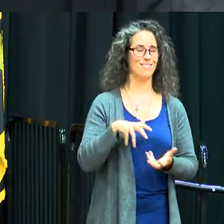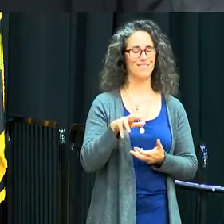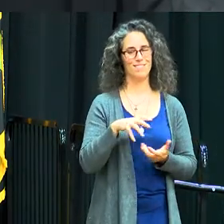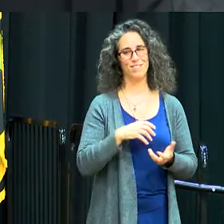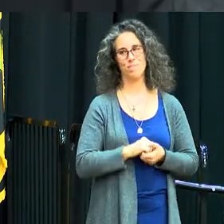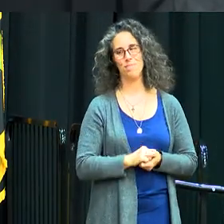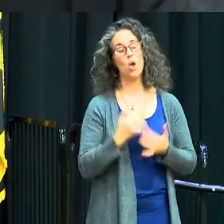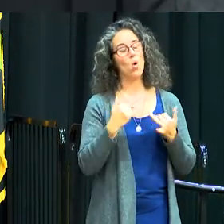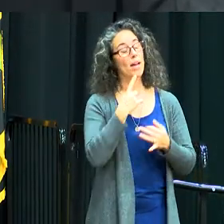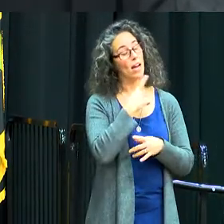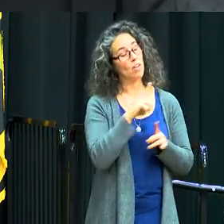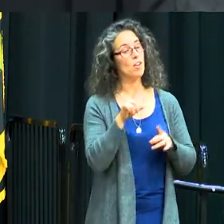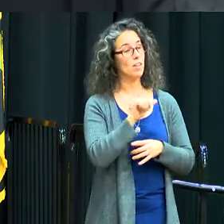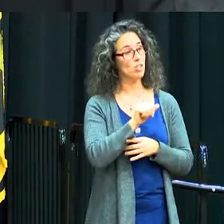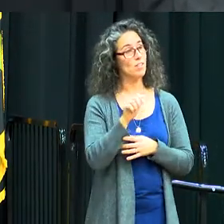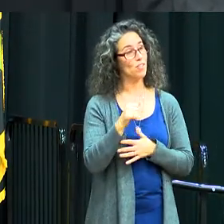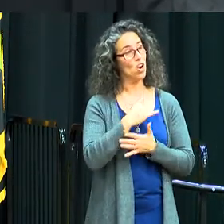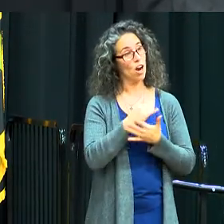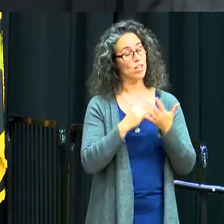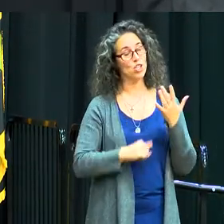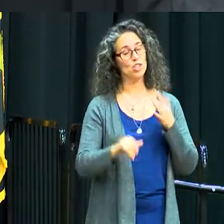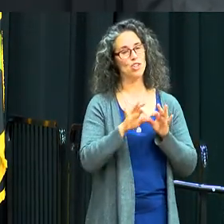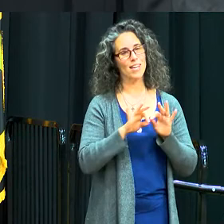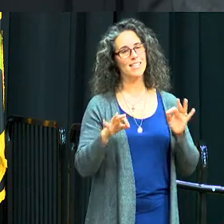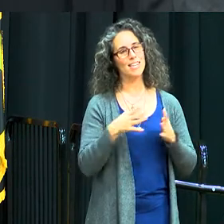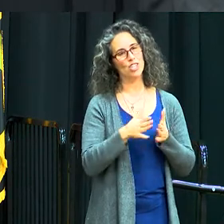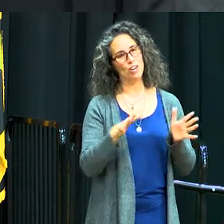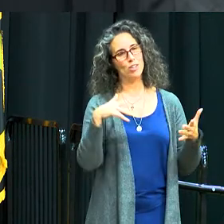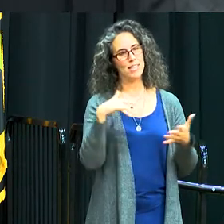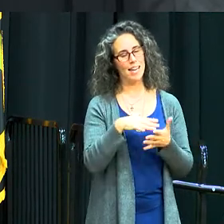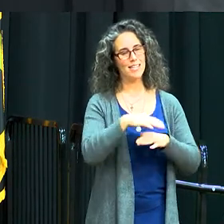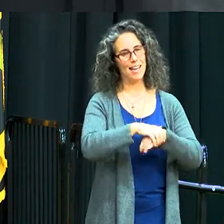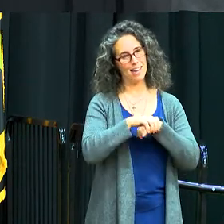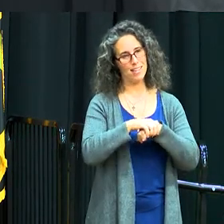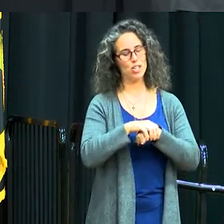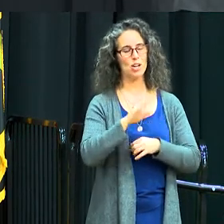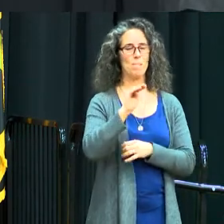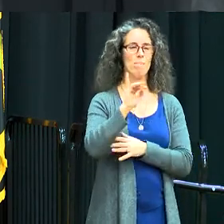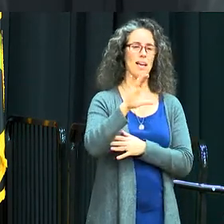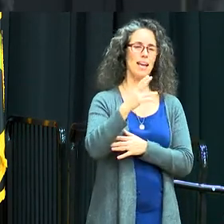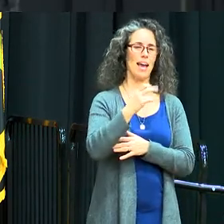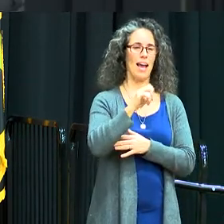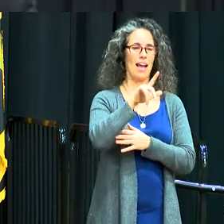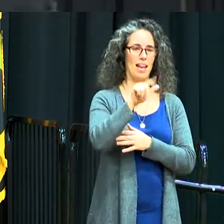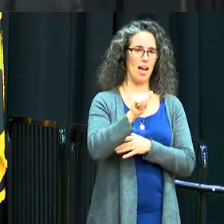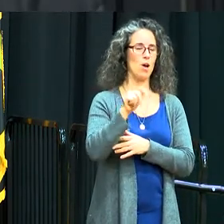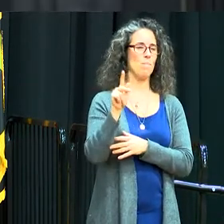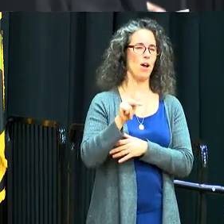We now confer the Associate of Arts degrees in General Studies English, Michaela Joy Pollard.